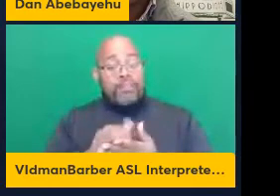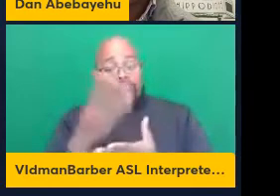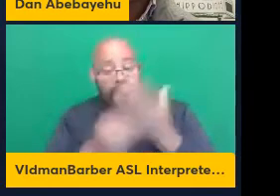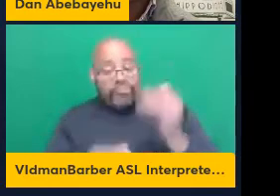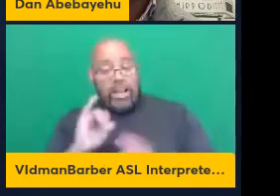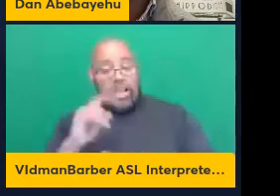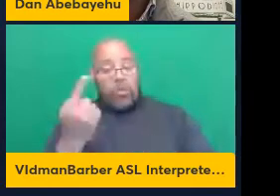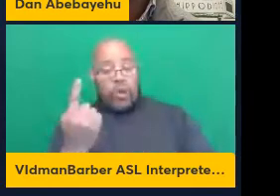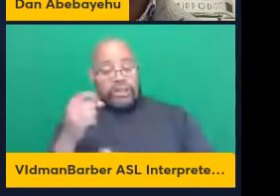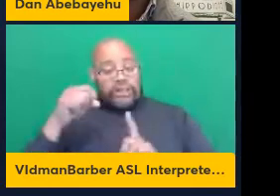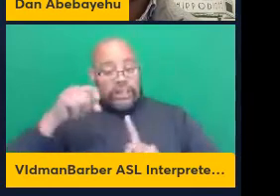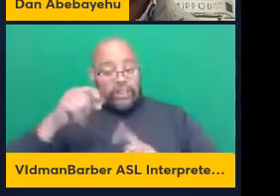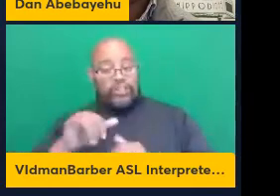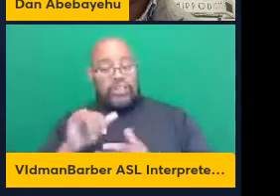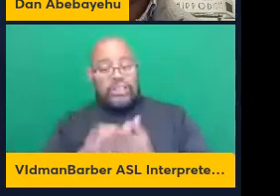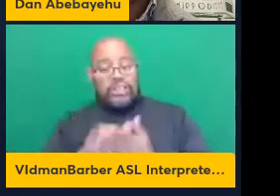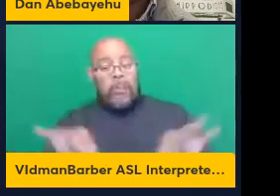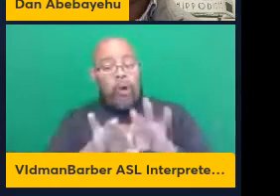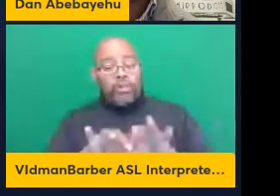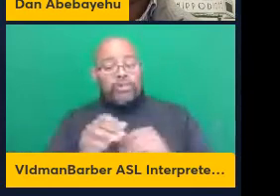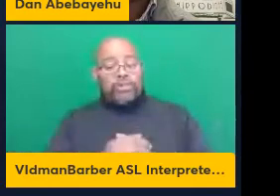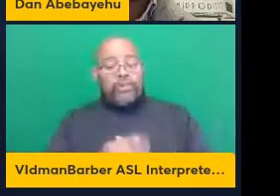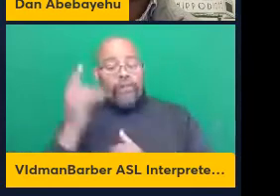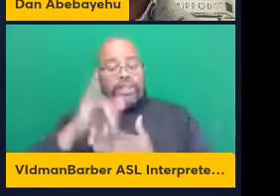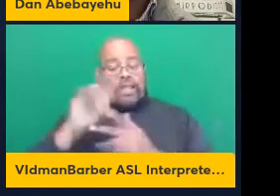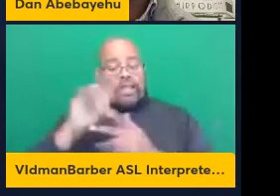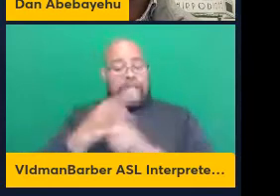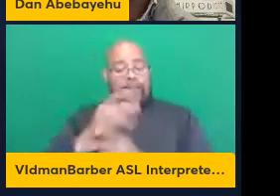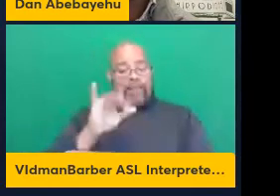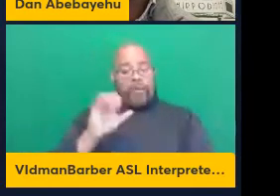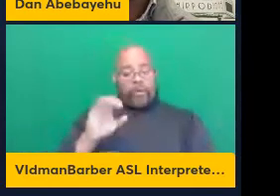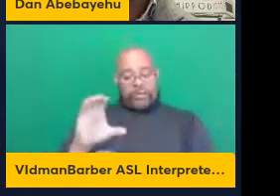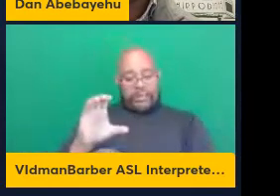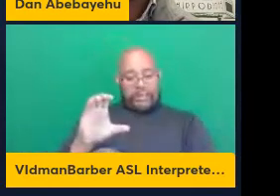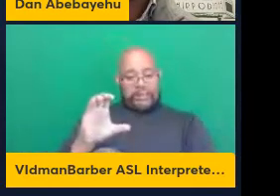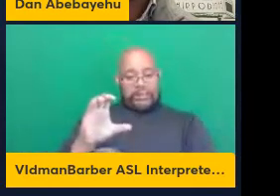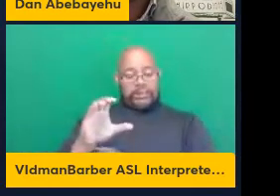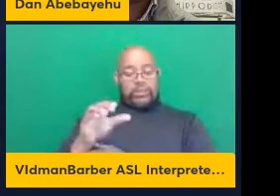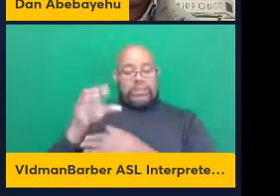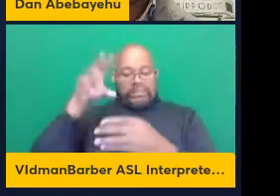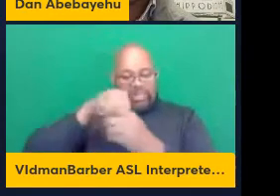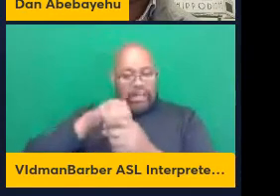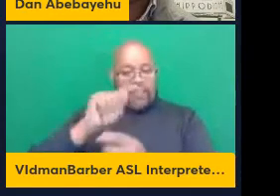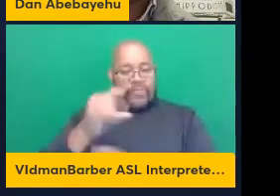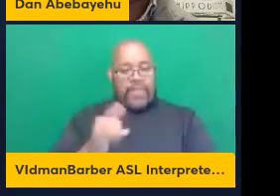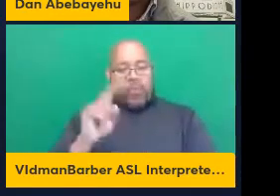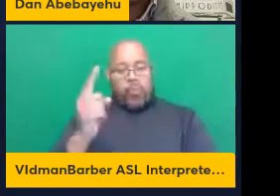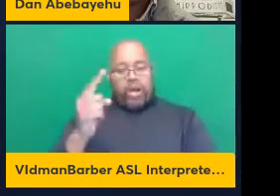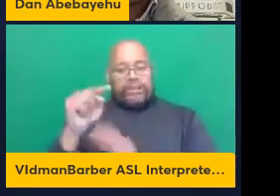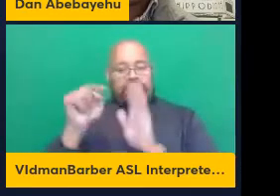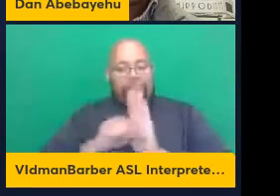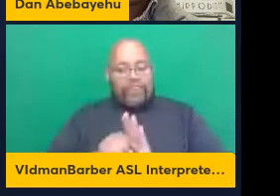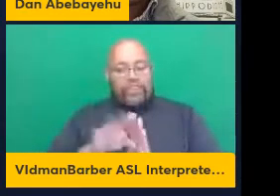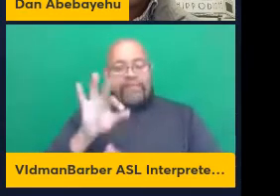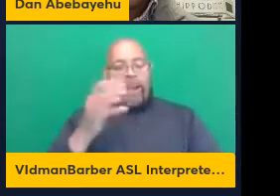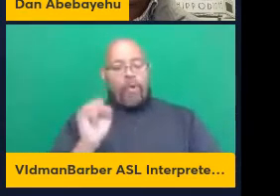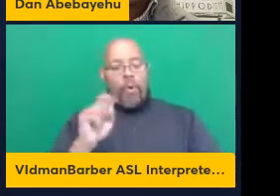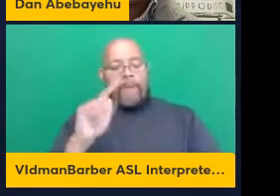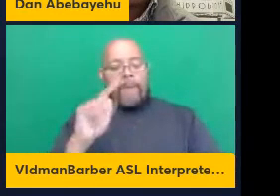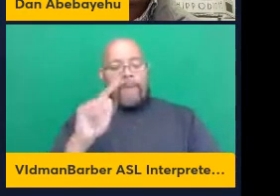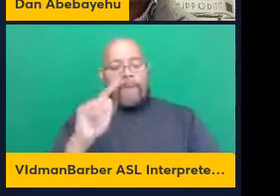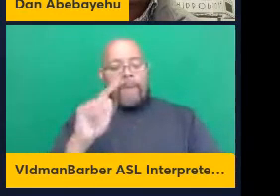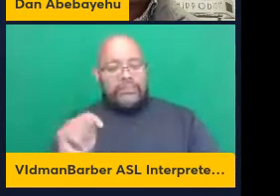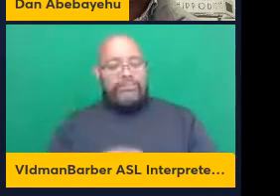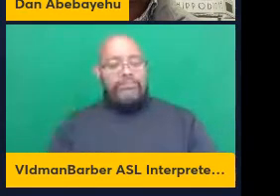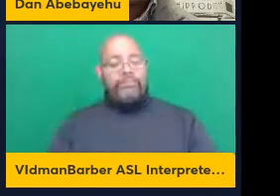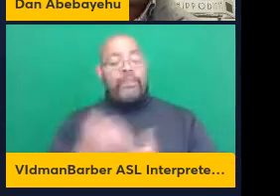signaling is critical for the fibrotic phenotype that we see within Thy1 deficient fibroblasts. I want